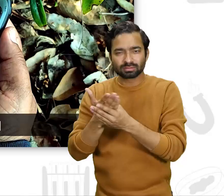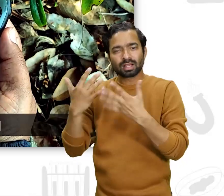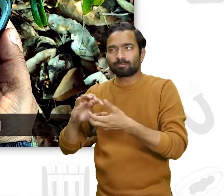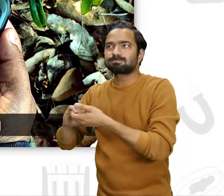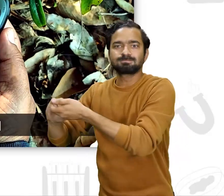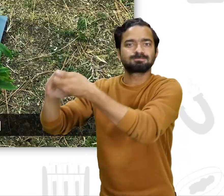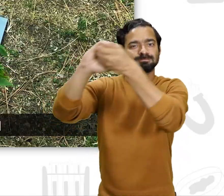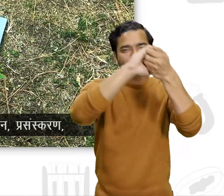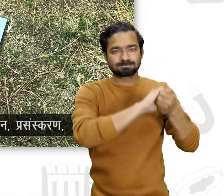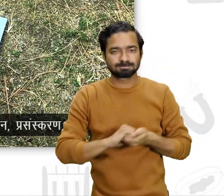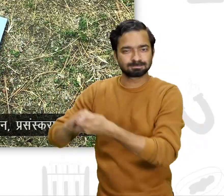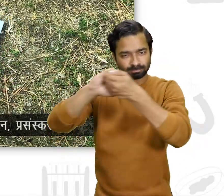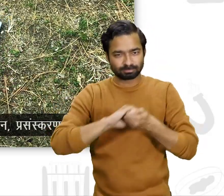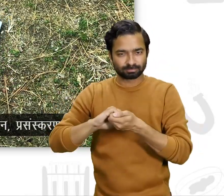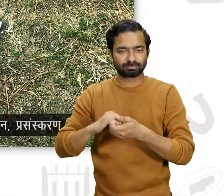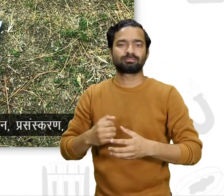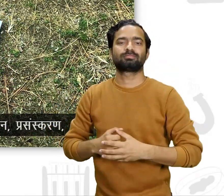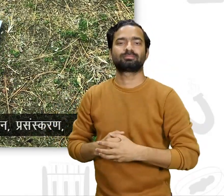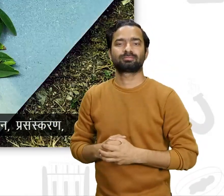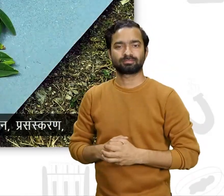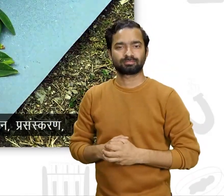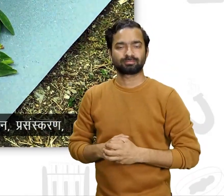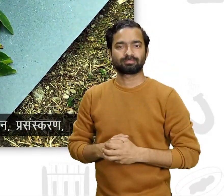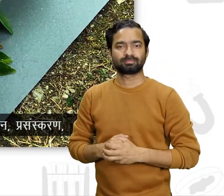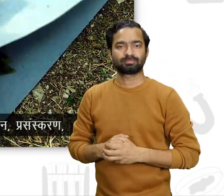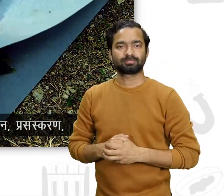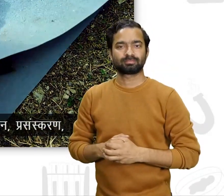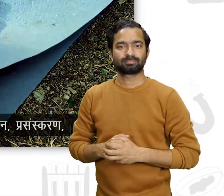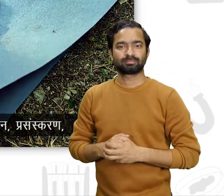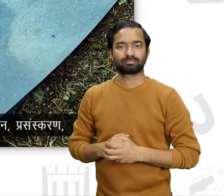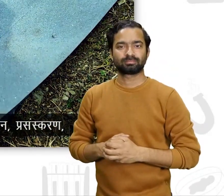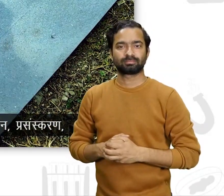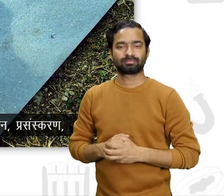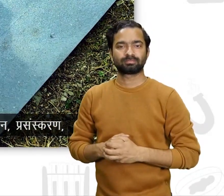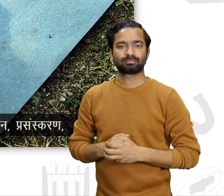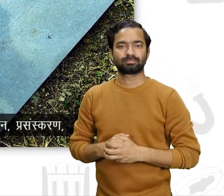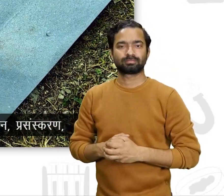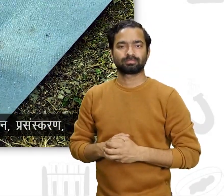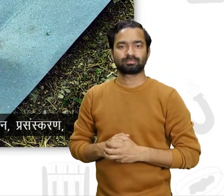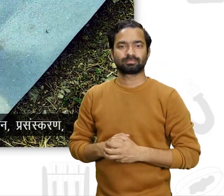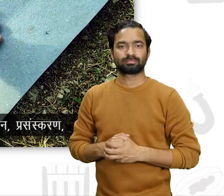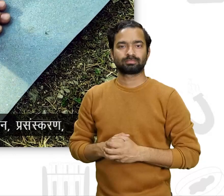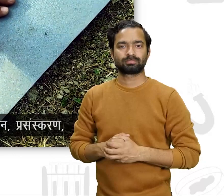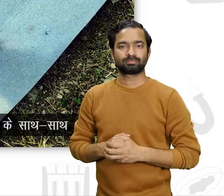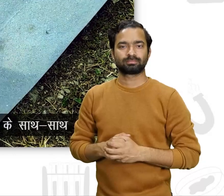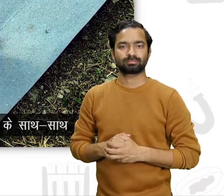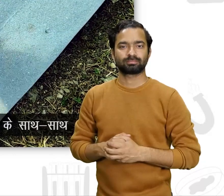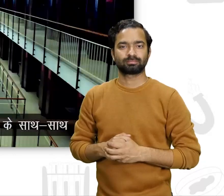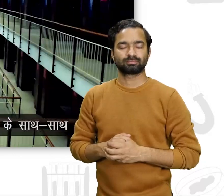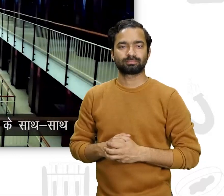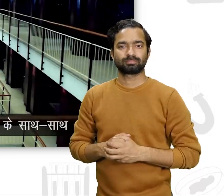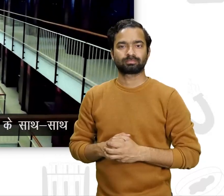the geo-coordinates. These samples are then transported to the laboratories for